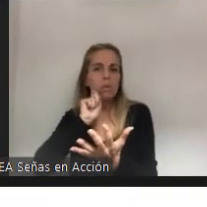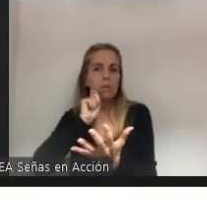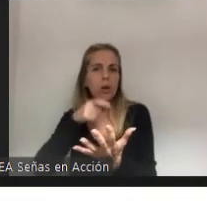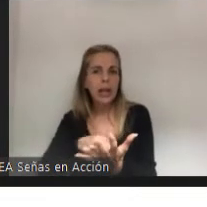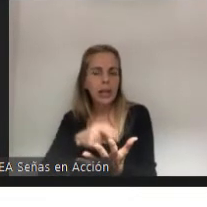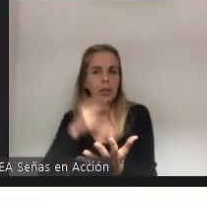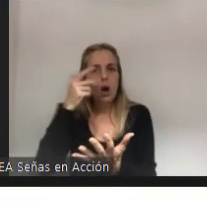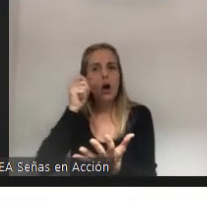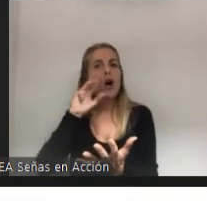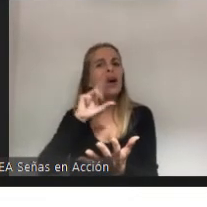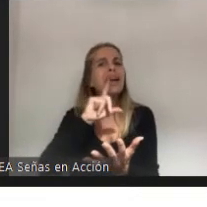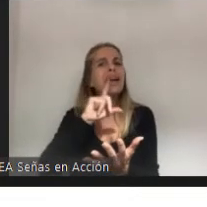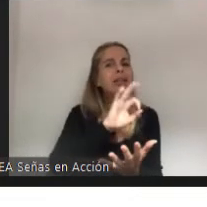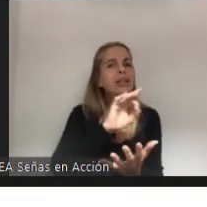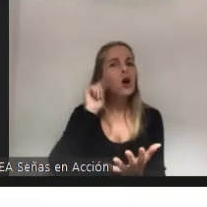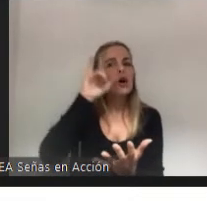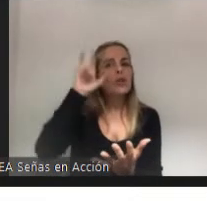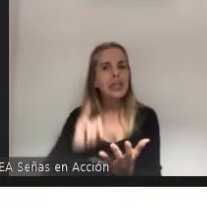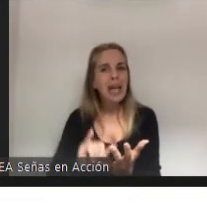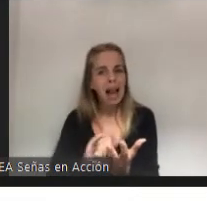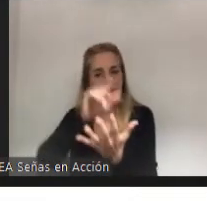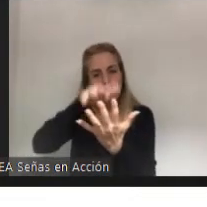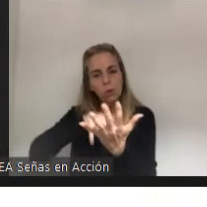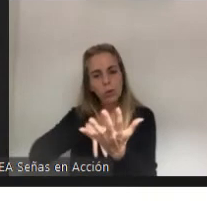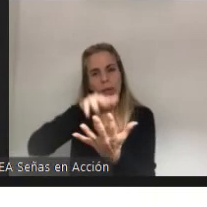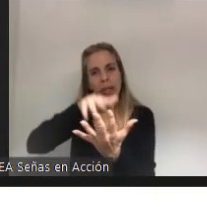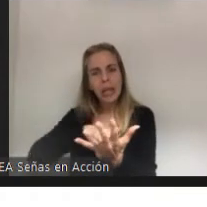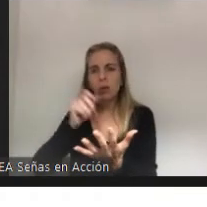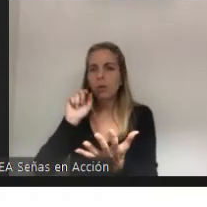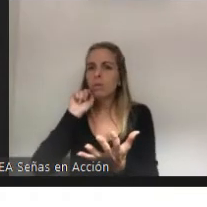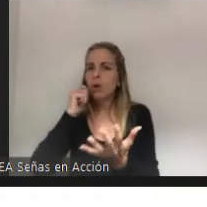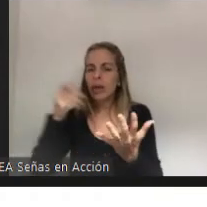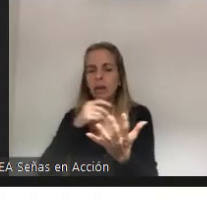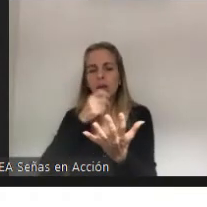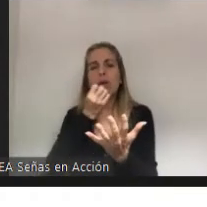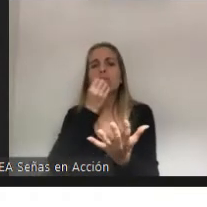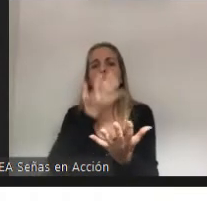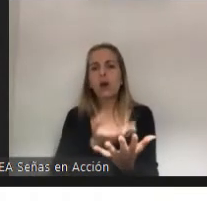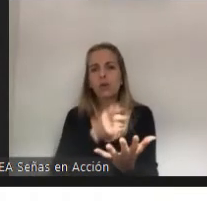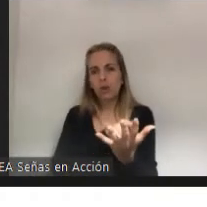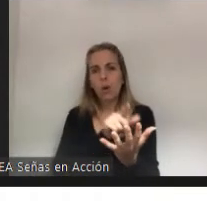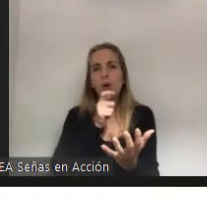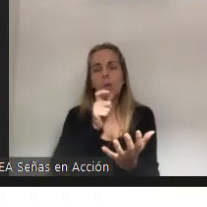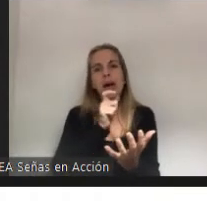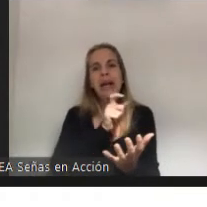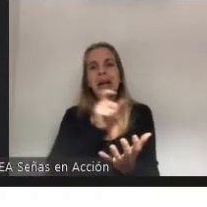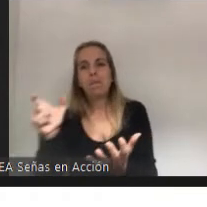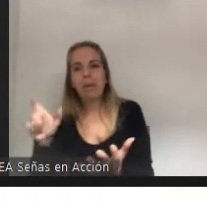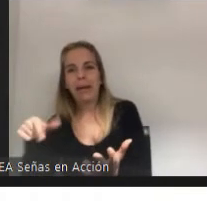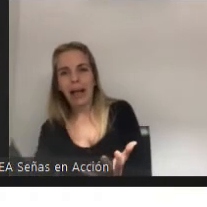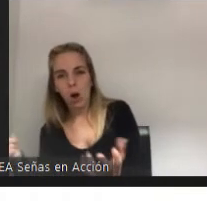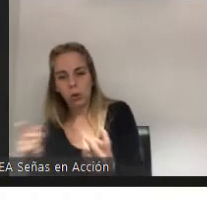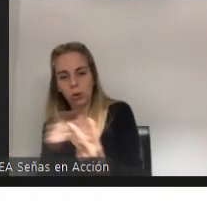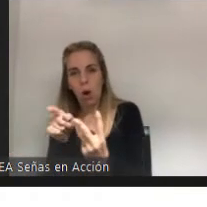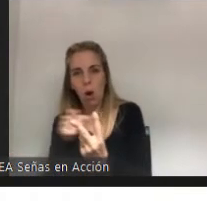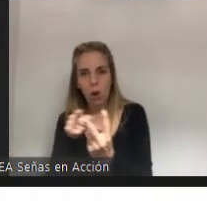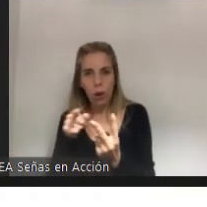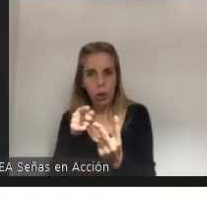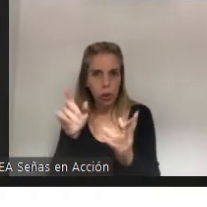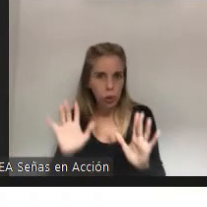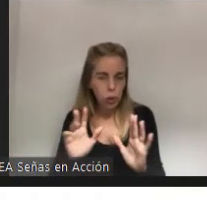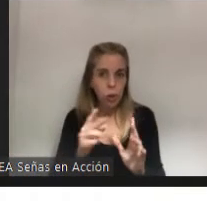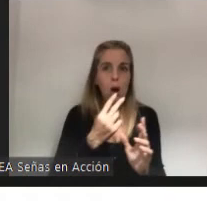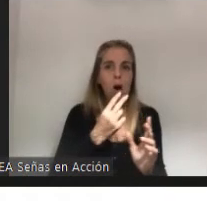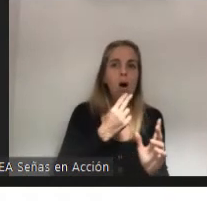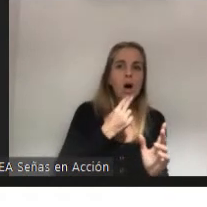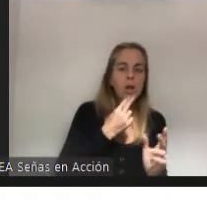quite nice, Horacio González, with a wonderful text on Antígona answered Agamben again.